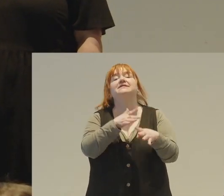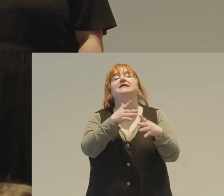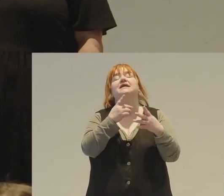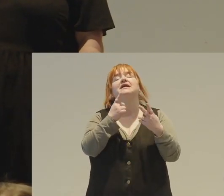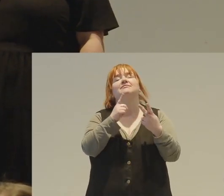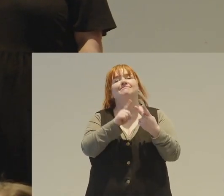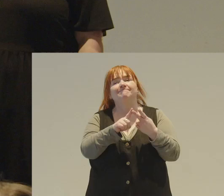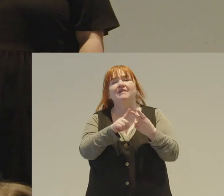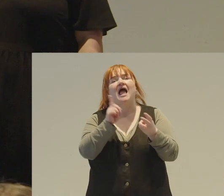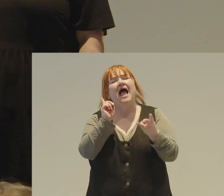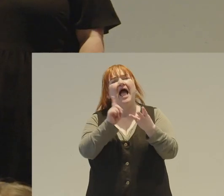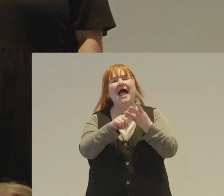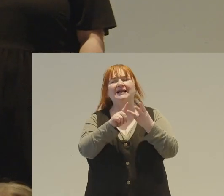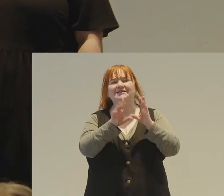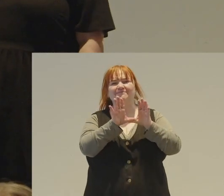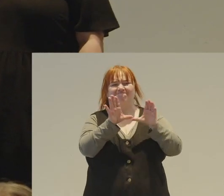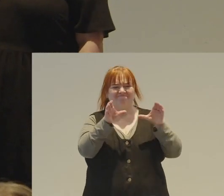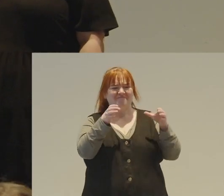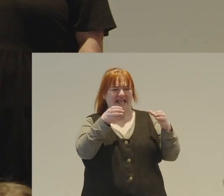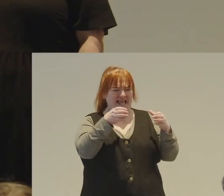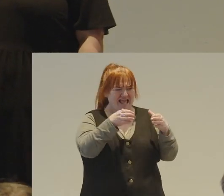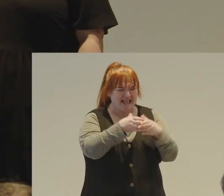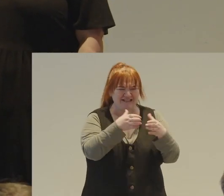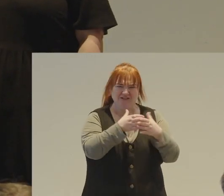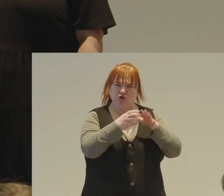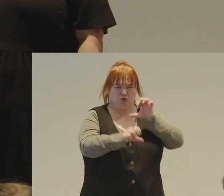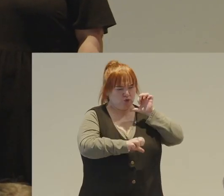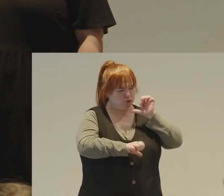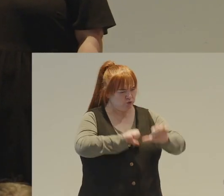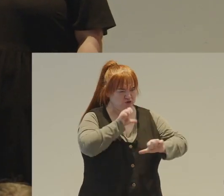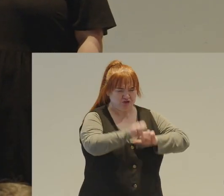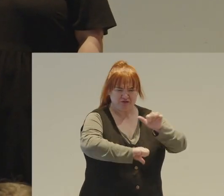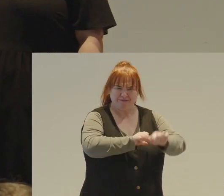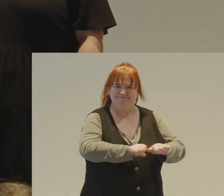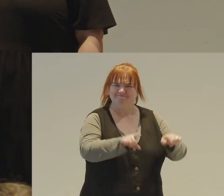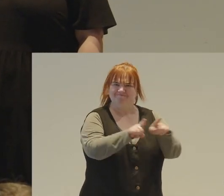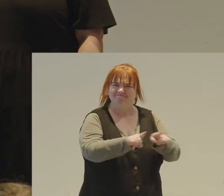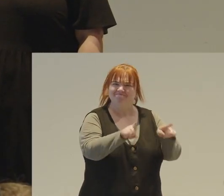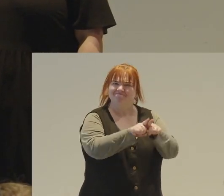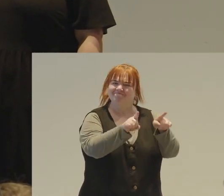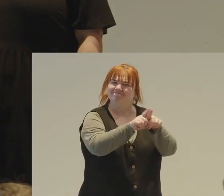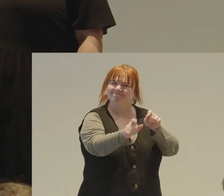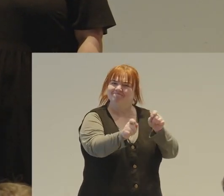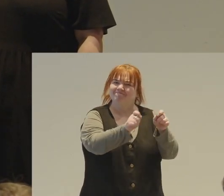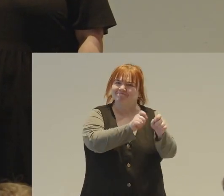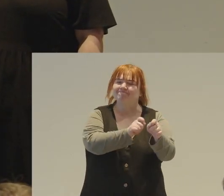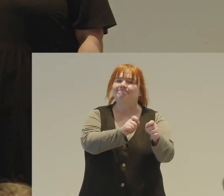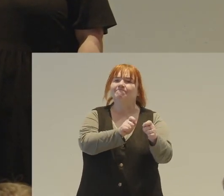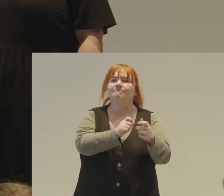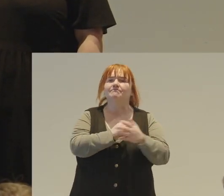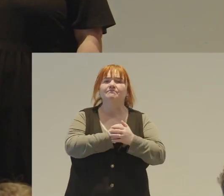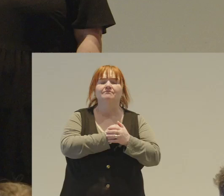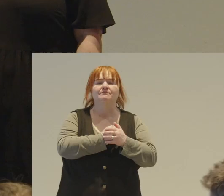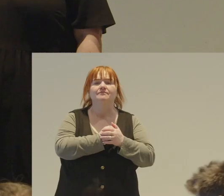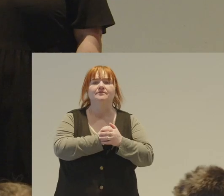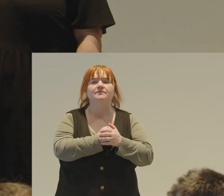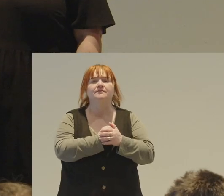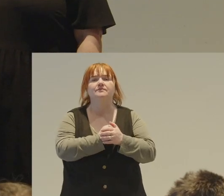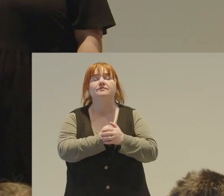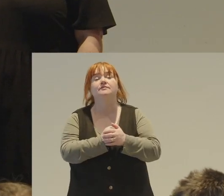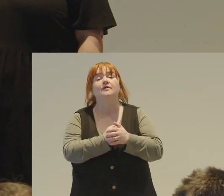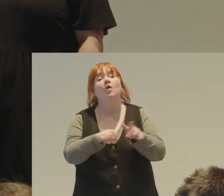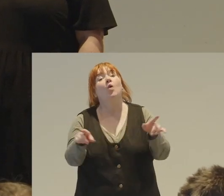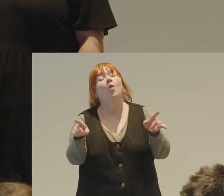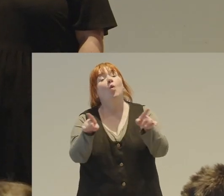an institution, and how they connect. And we also are doing